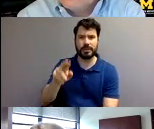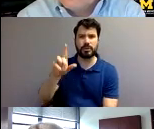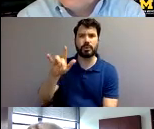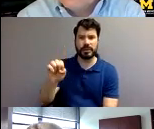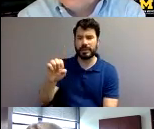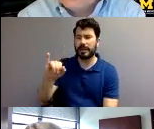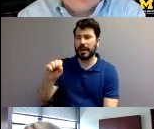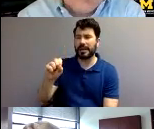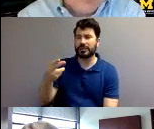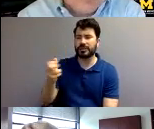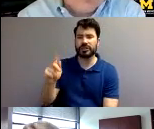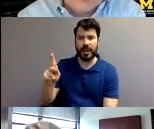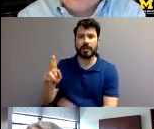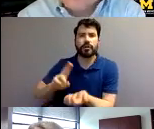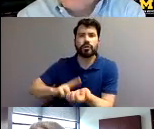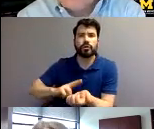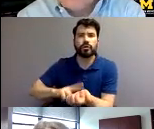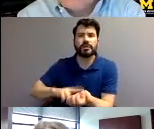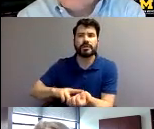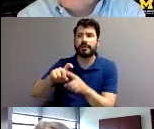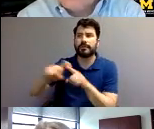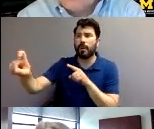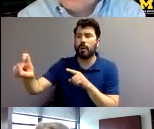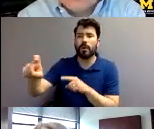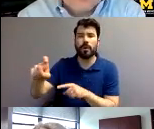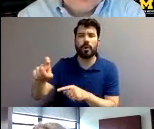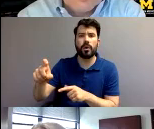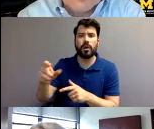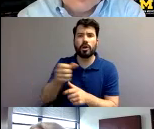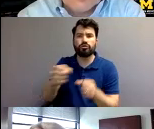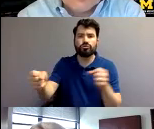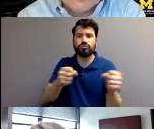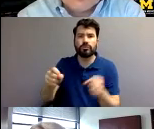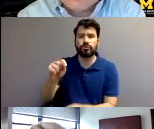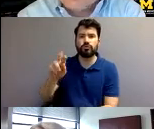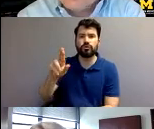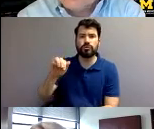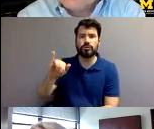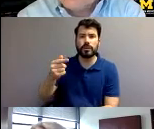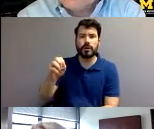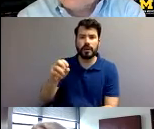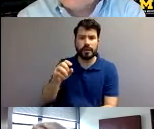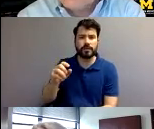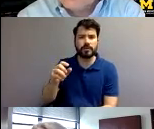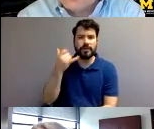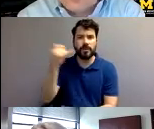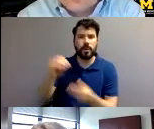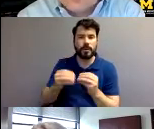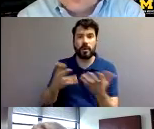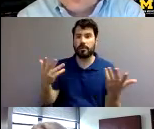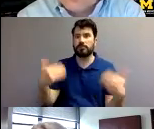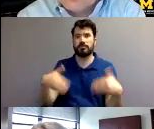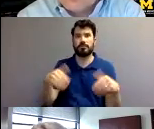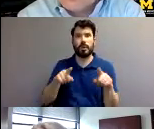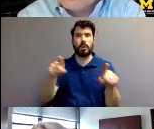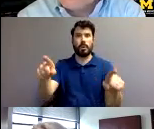of nursing call triage line in the medical group through our developing contact centers. And already exceeding a